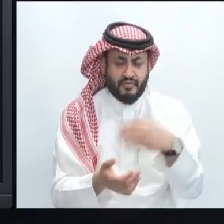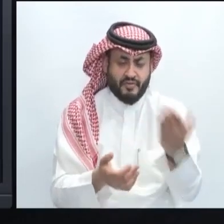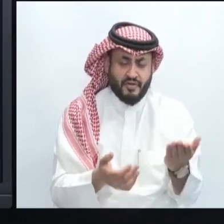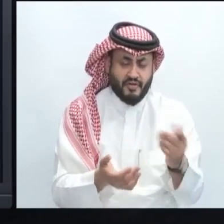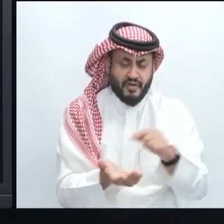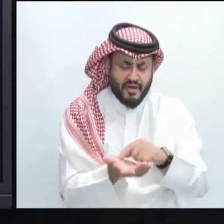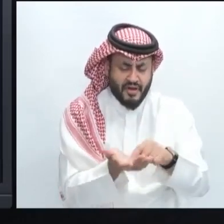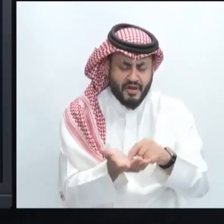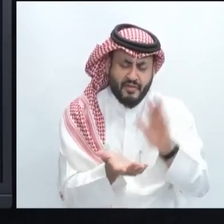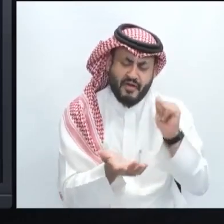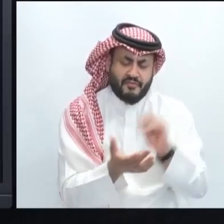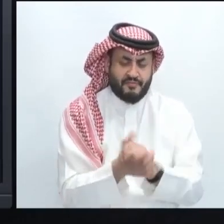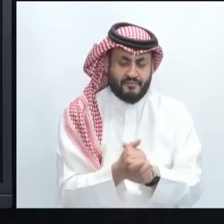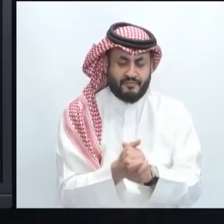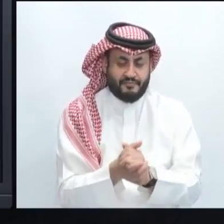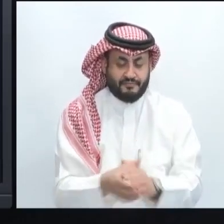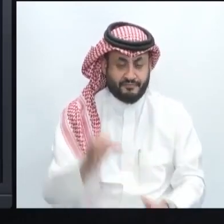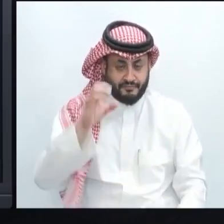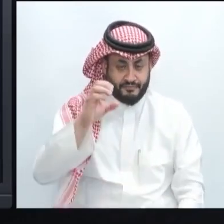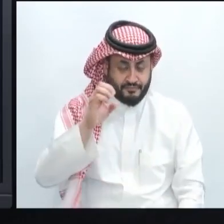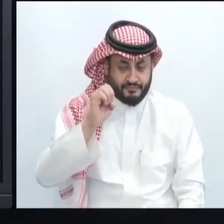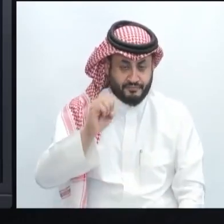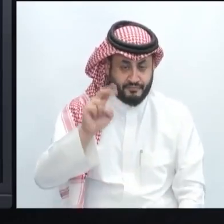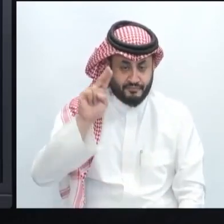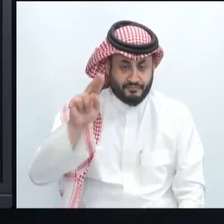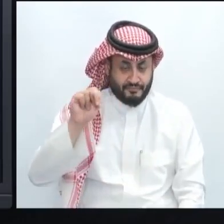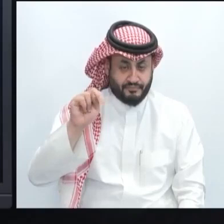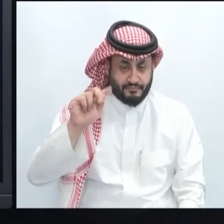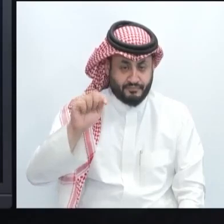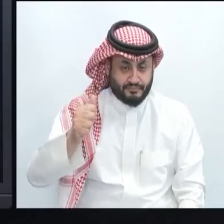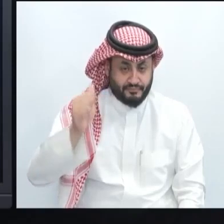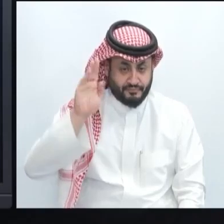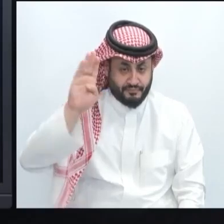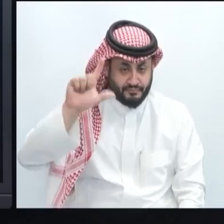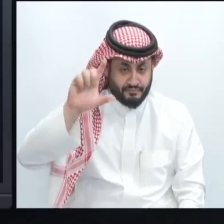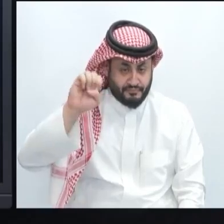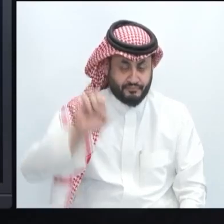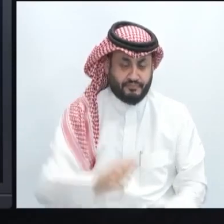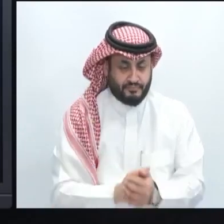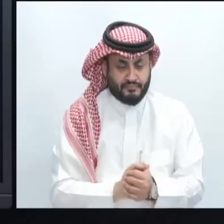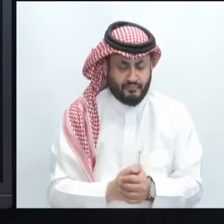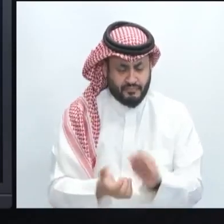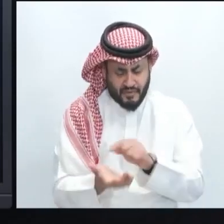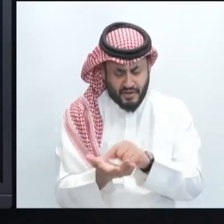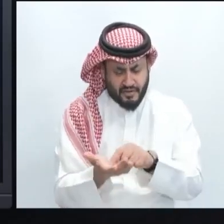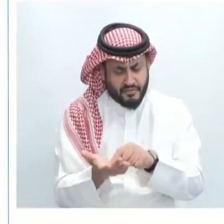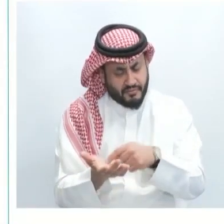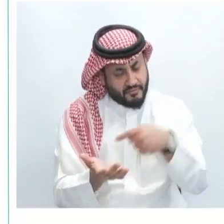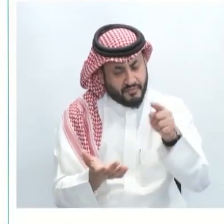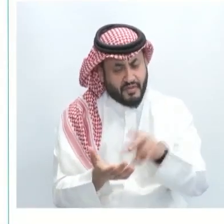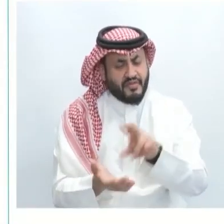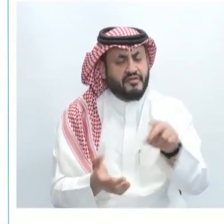countable? Countable is something that we can count. For example, with the